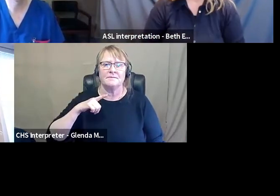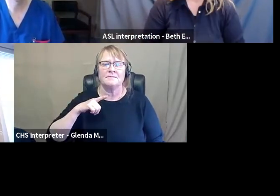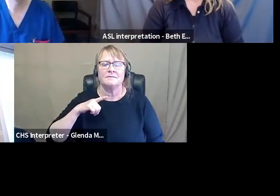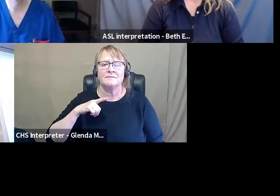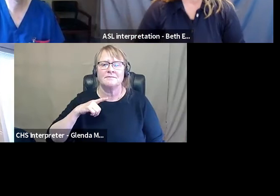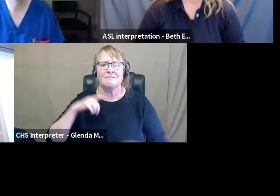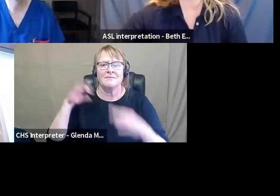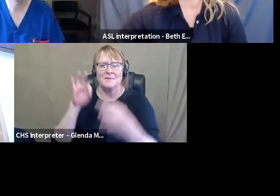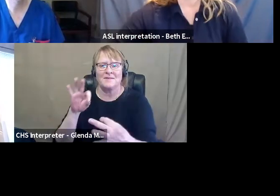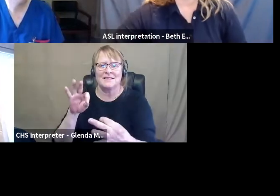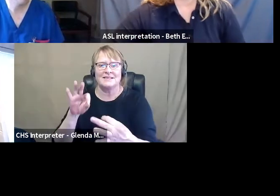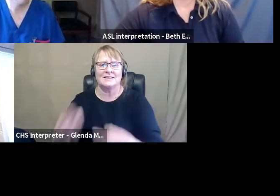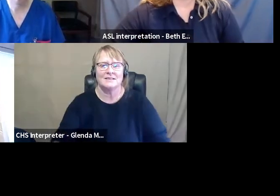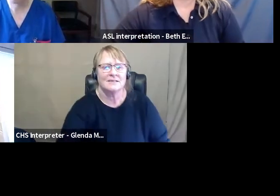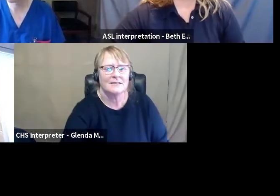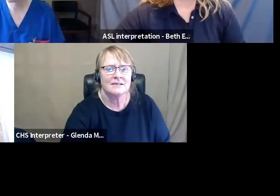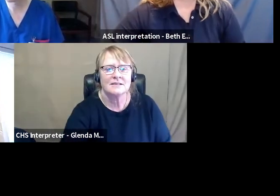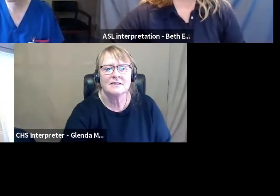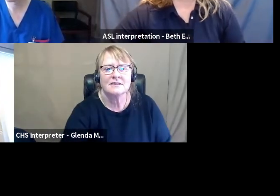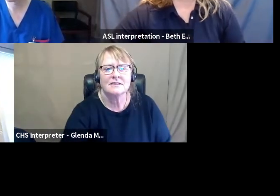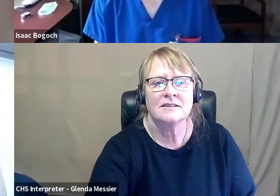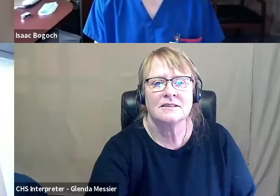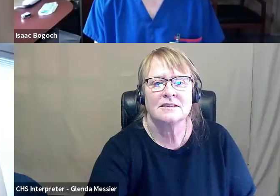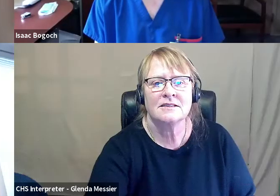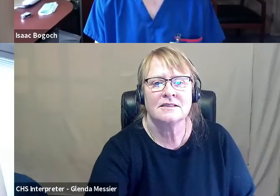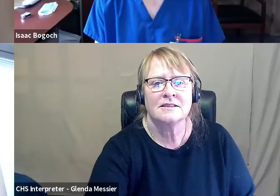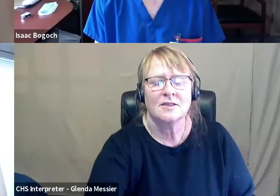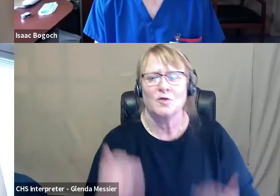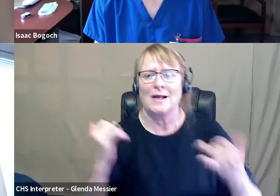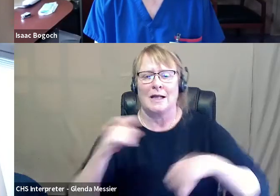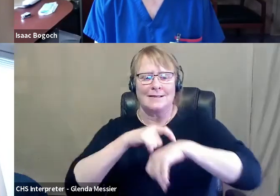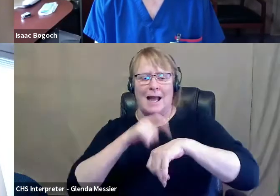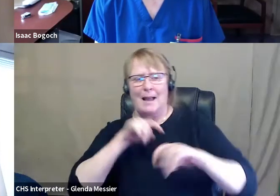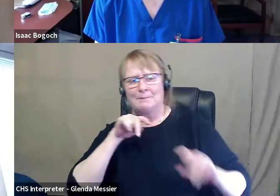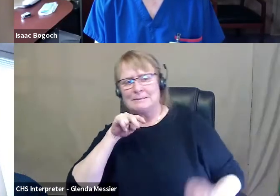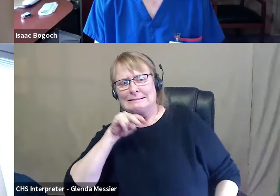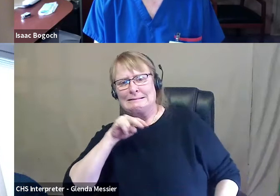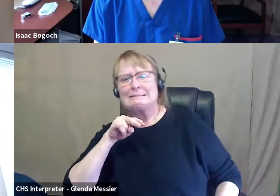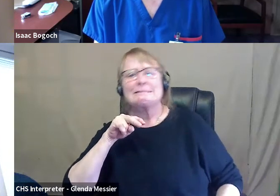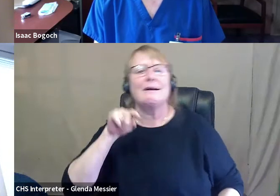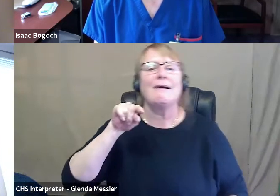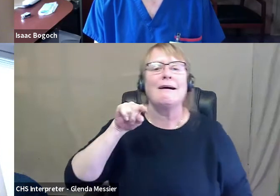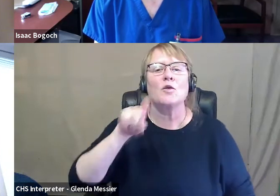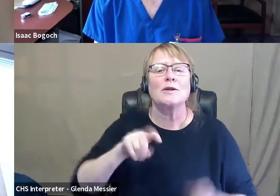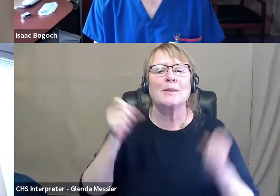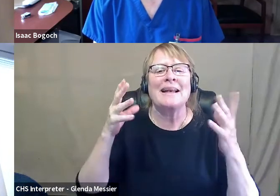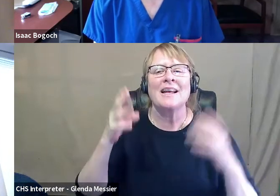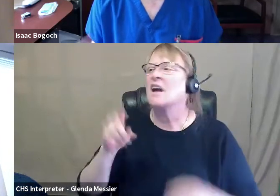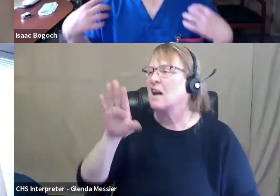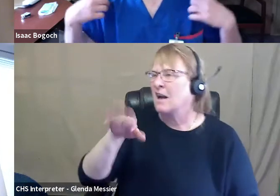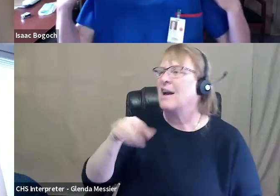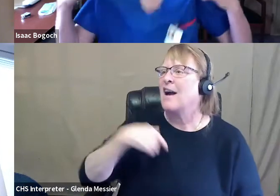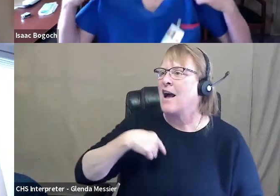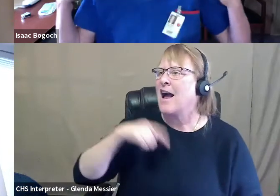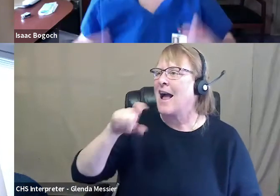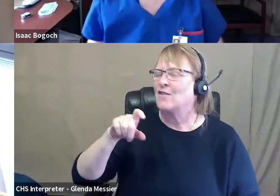Perfect. And so I'm just being mindful of time and the amount of questions we have left. Yeah, I have to hand over the torch to Meb.